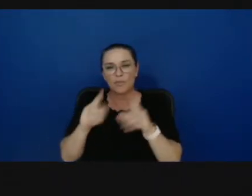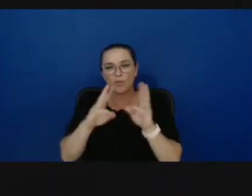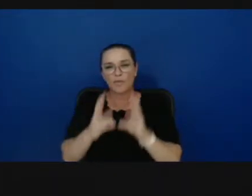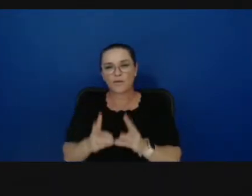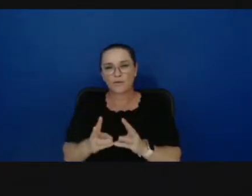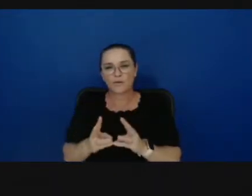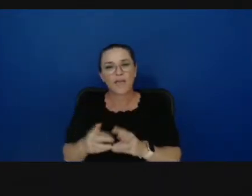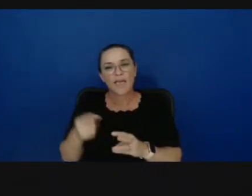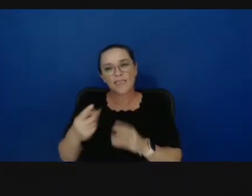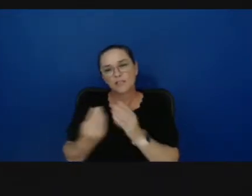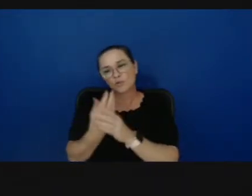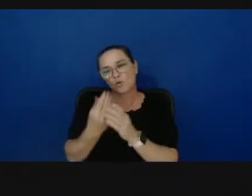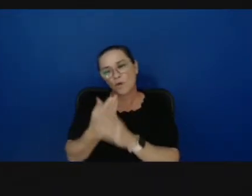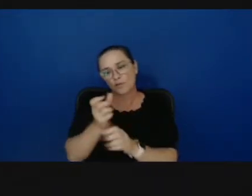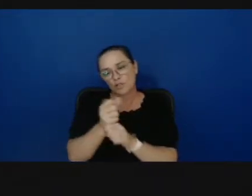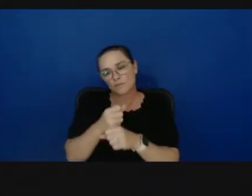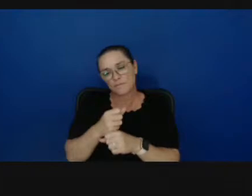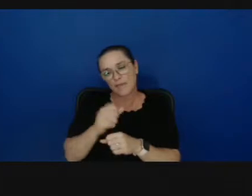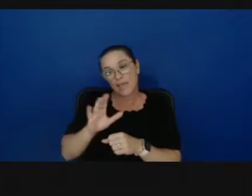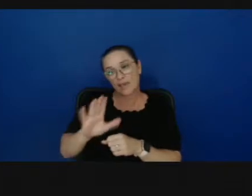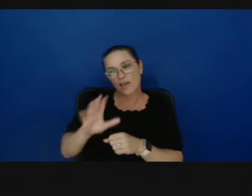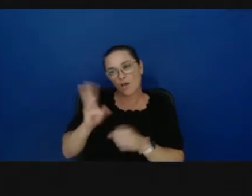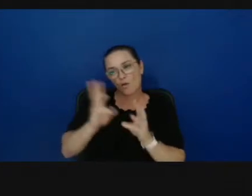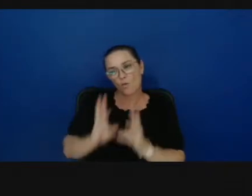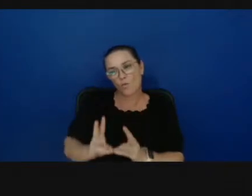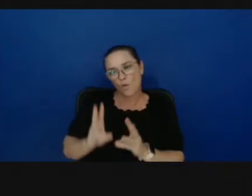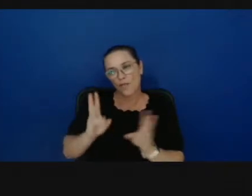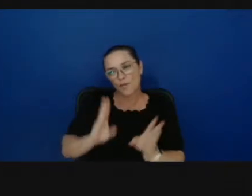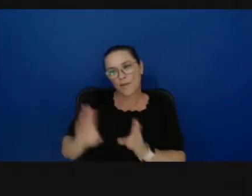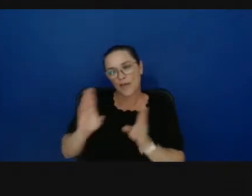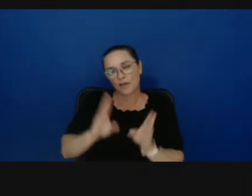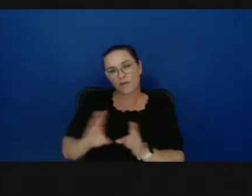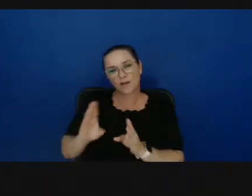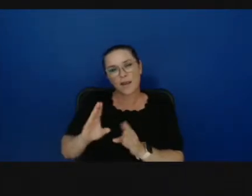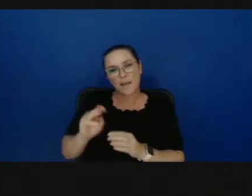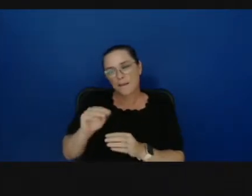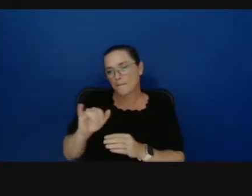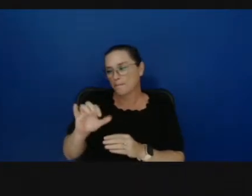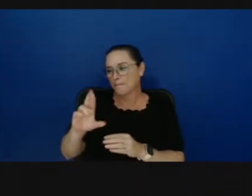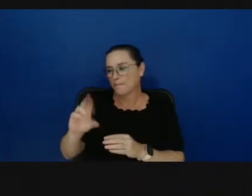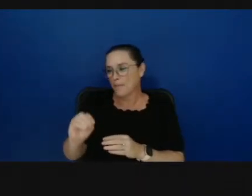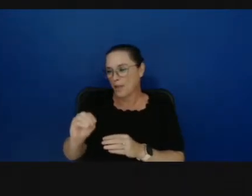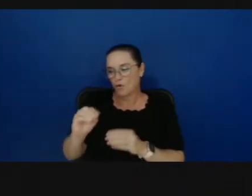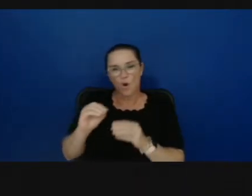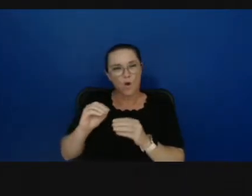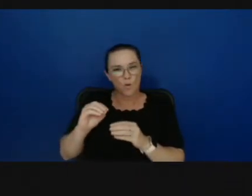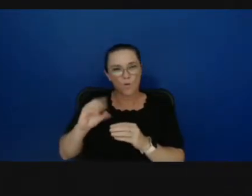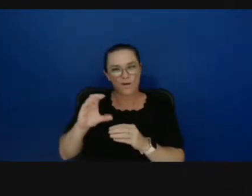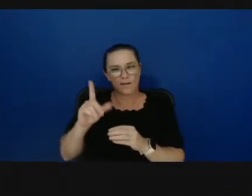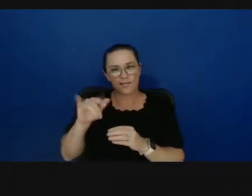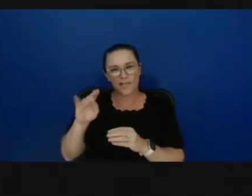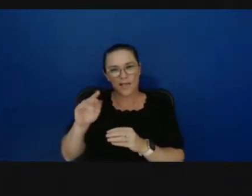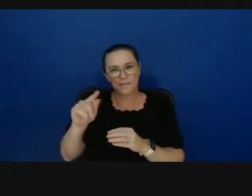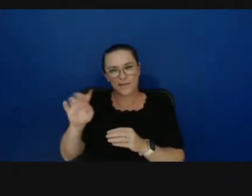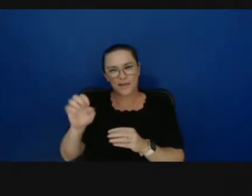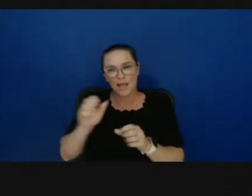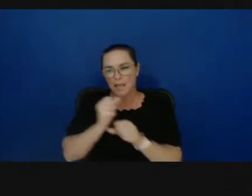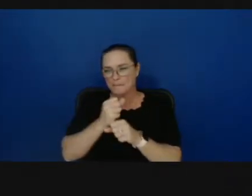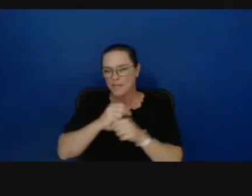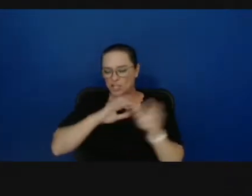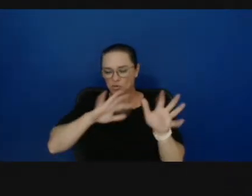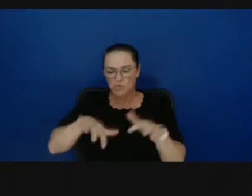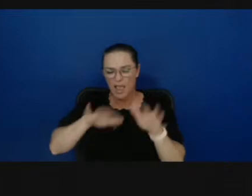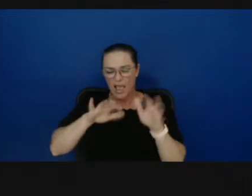eruption is creating its own weather patterns, its own little microclimate, which includes a tremendous amount of rainfall for Leilani